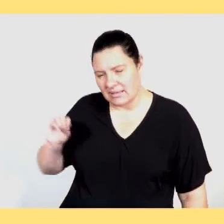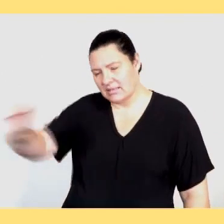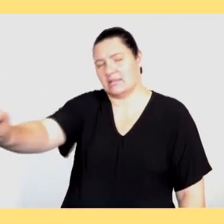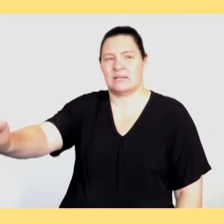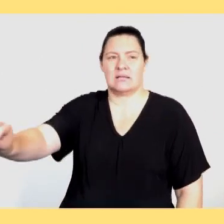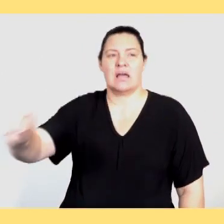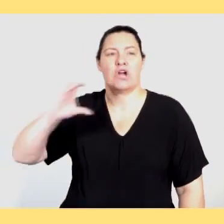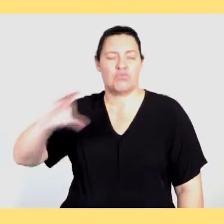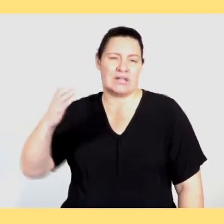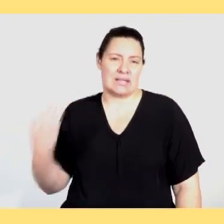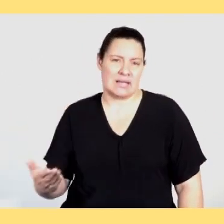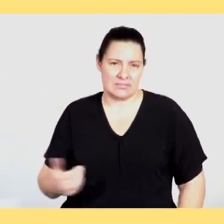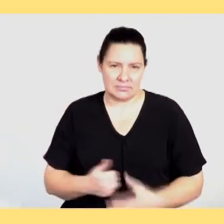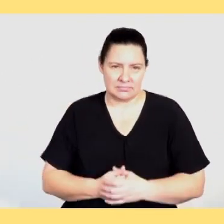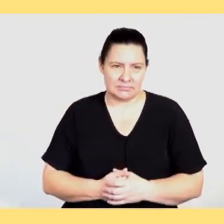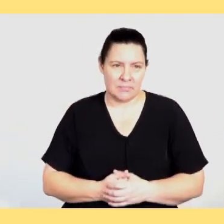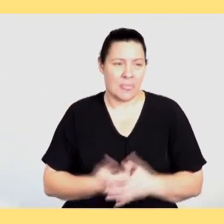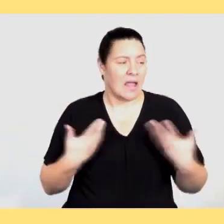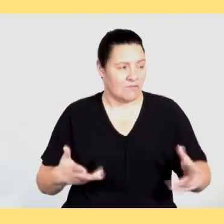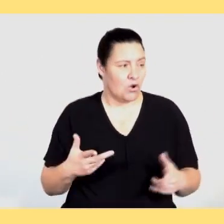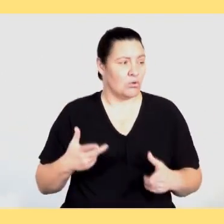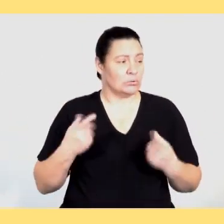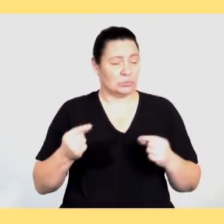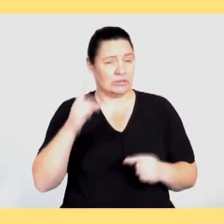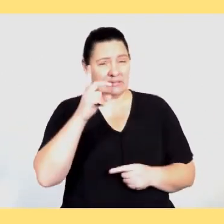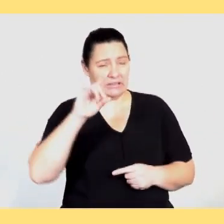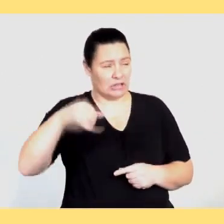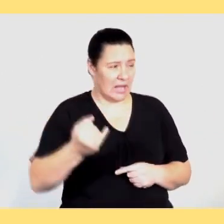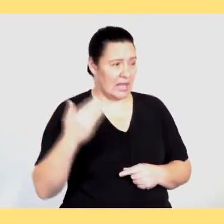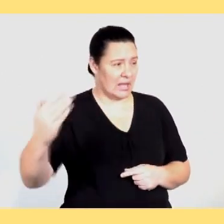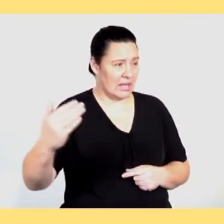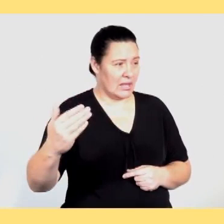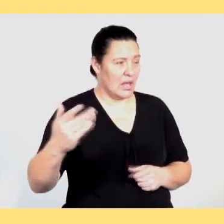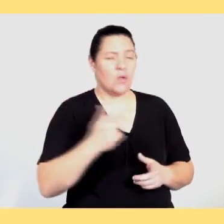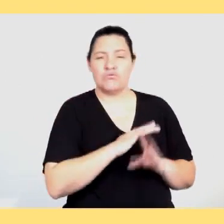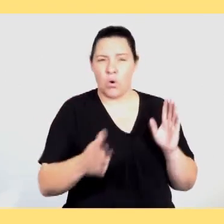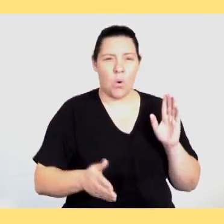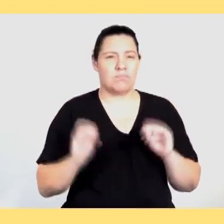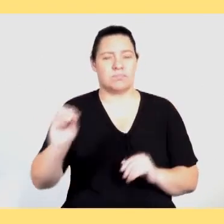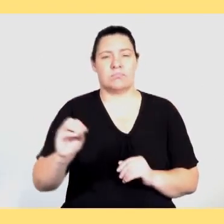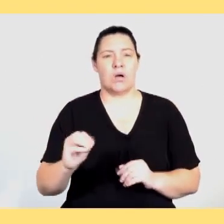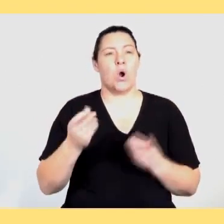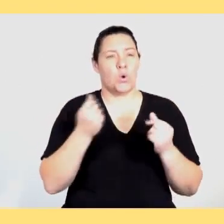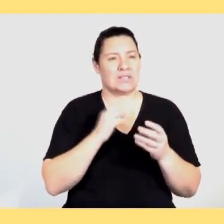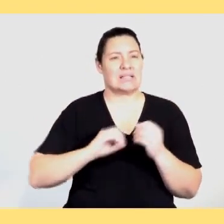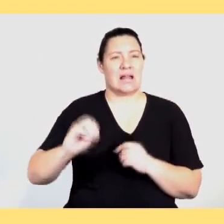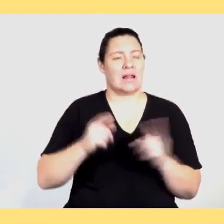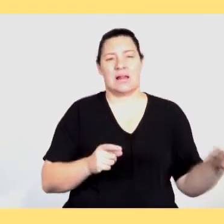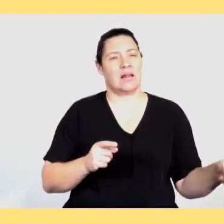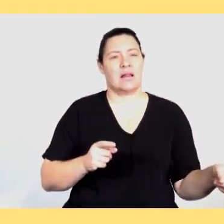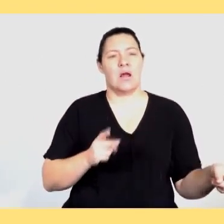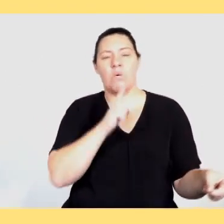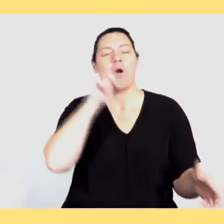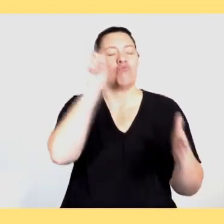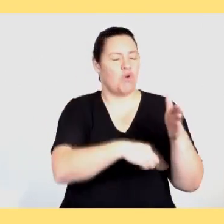it on your credit side. Once you're dealing with the DJ, I repeat again, do not place your cost of sales here.